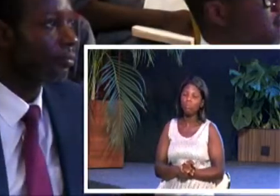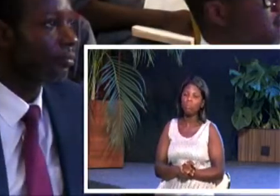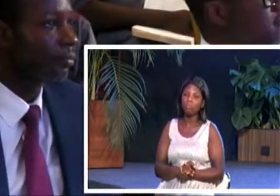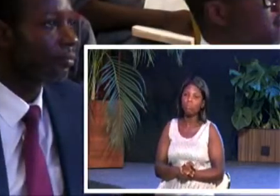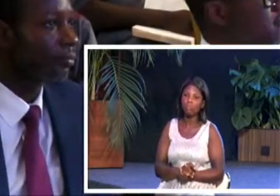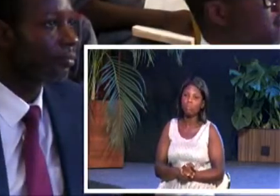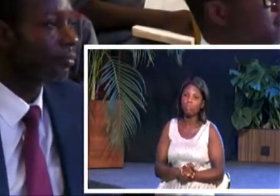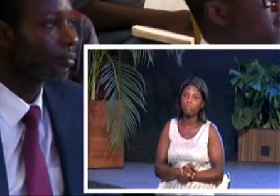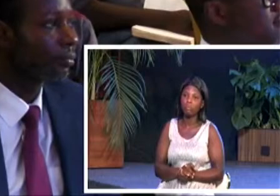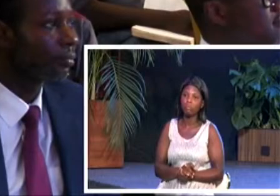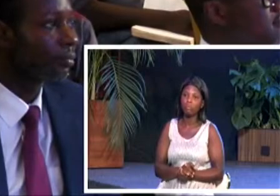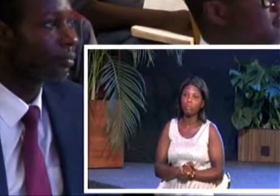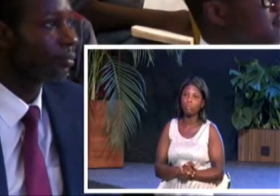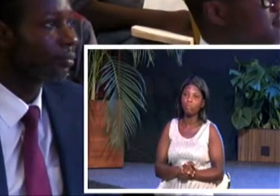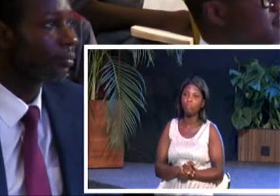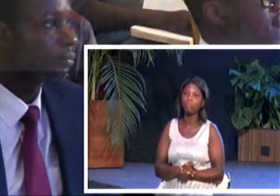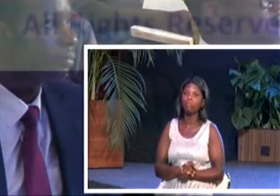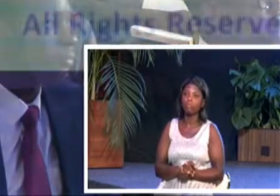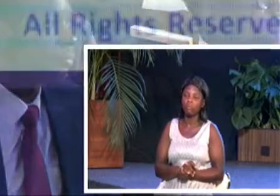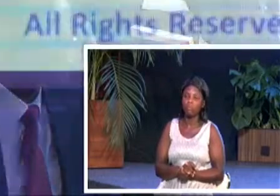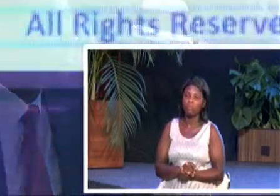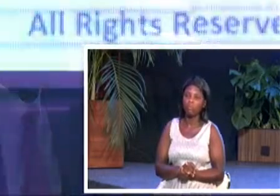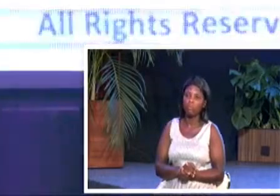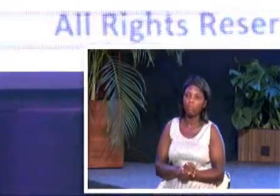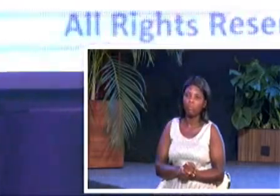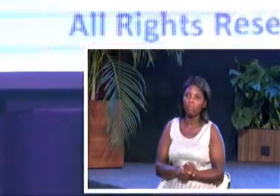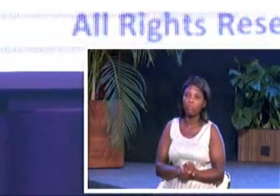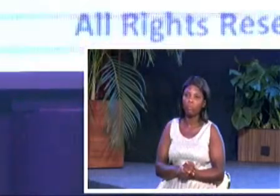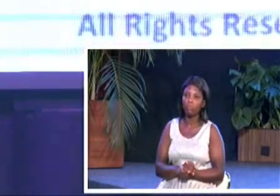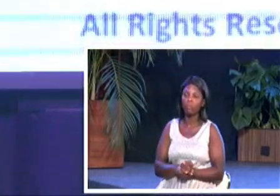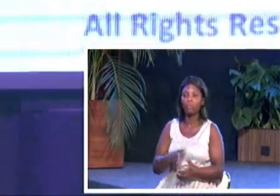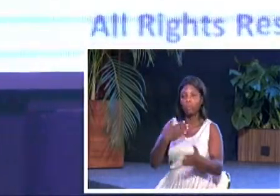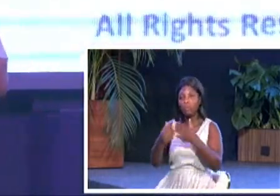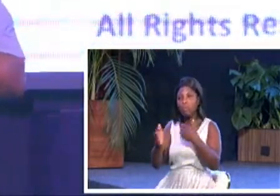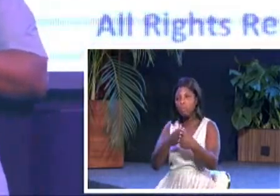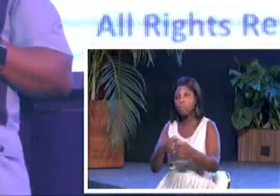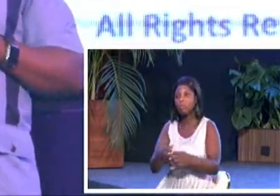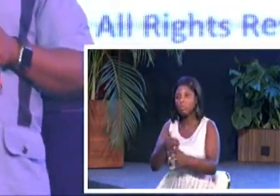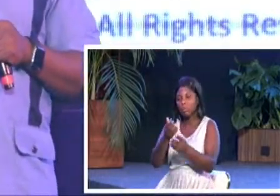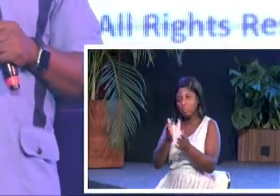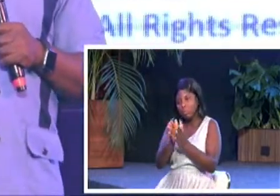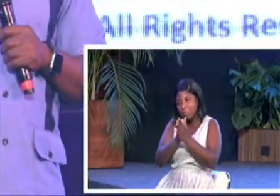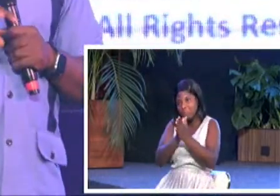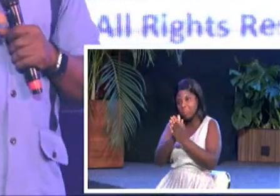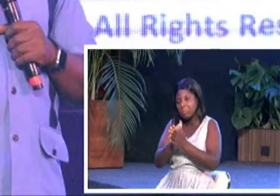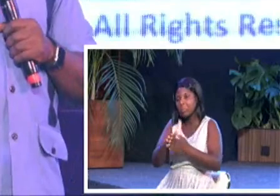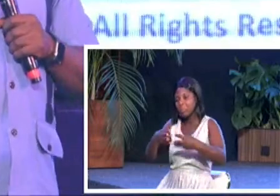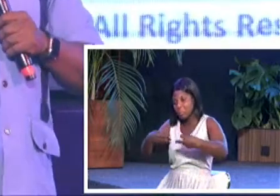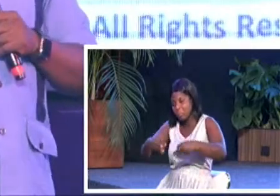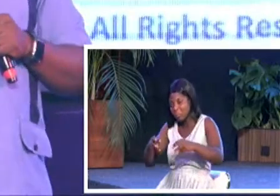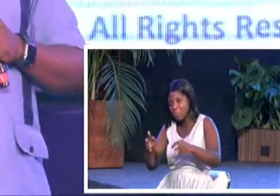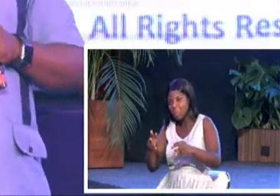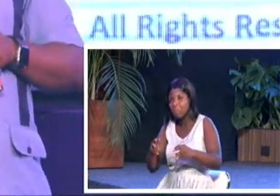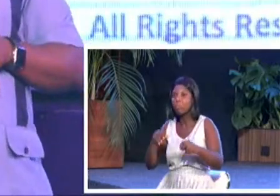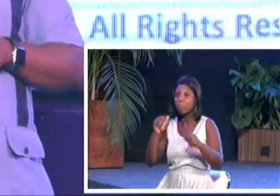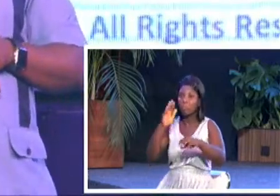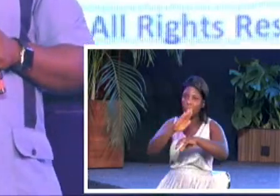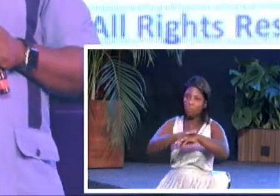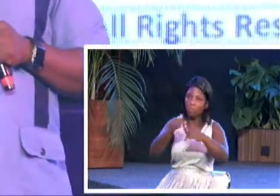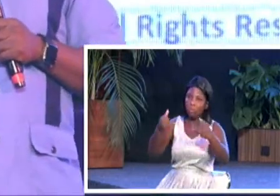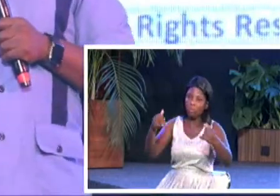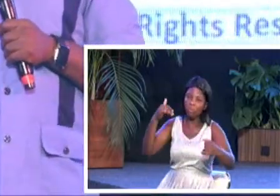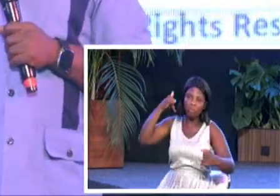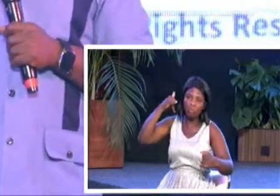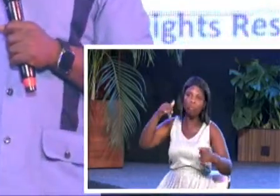doesn't discriminate. And whatever you are selling, you can also sell online. So the digital media space